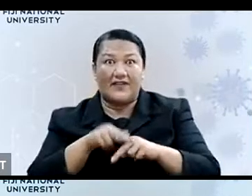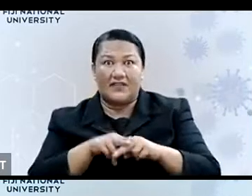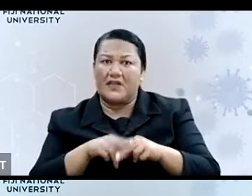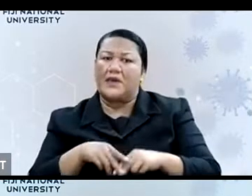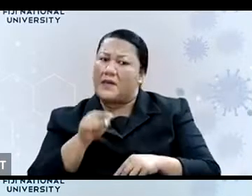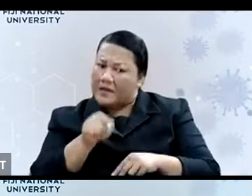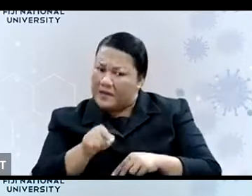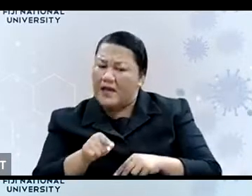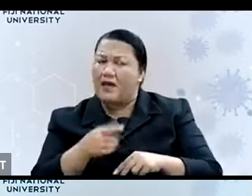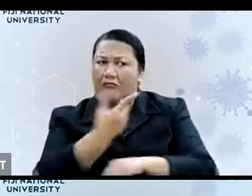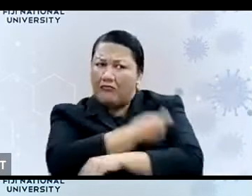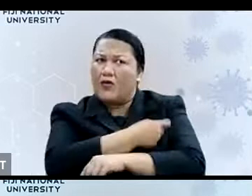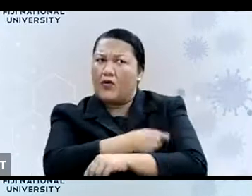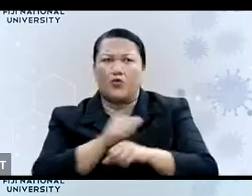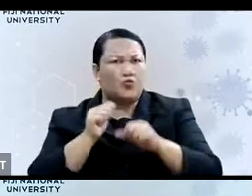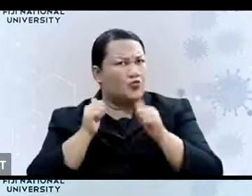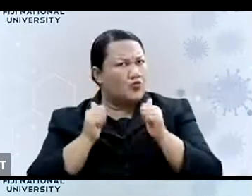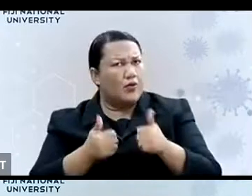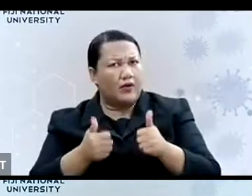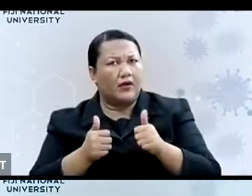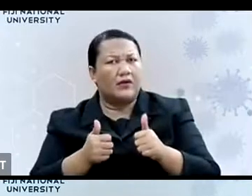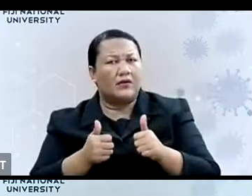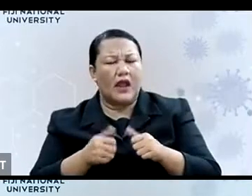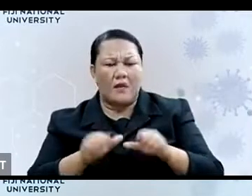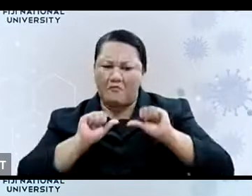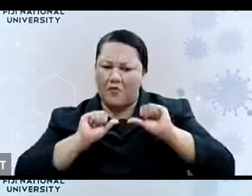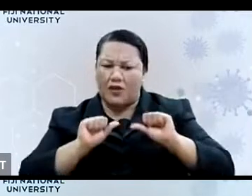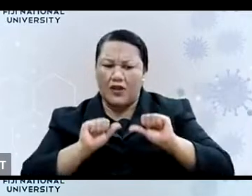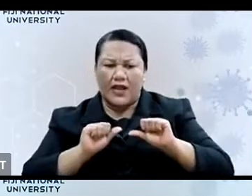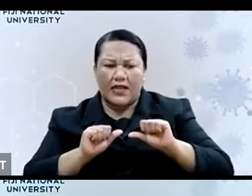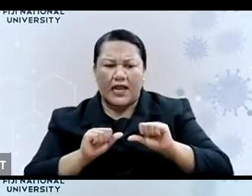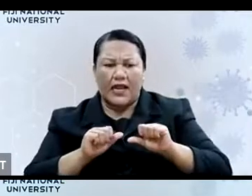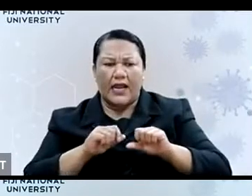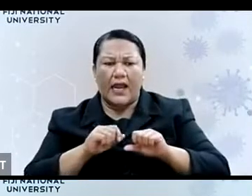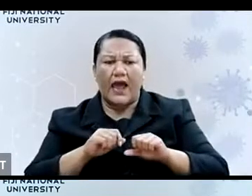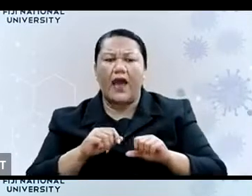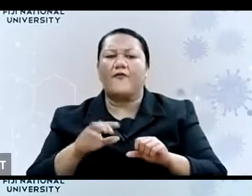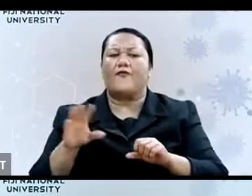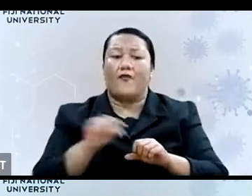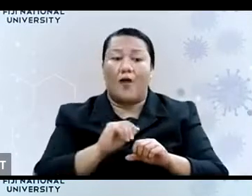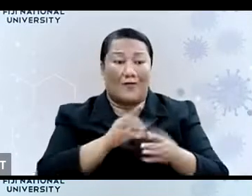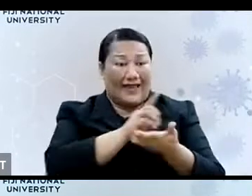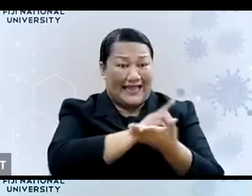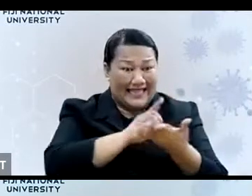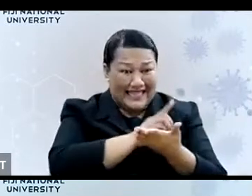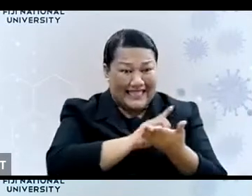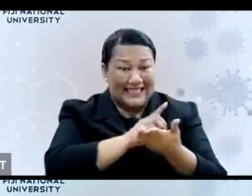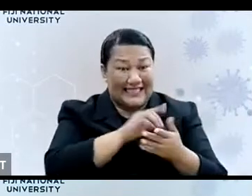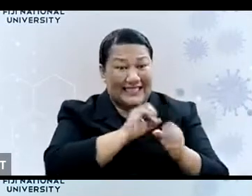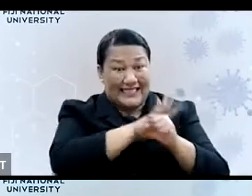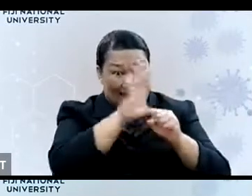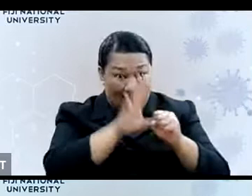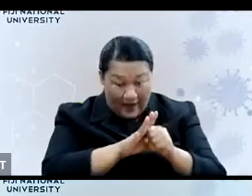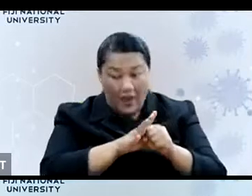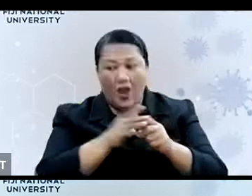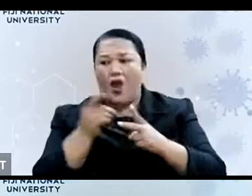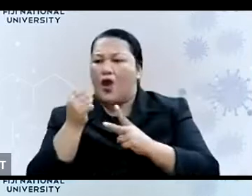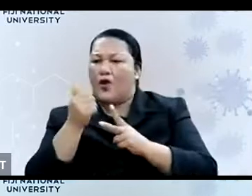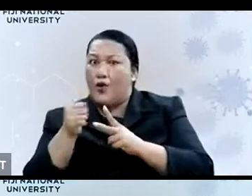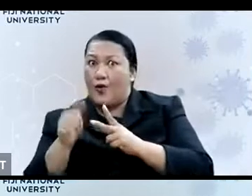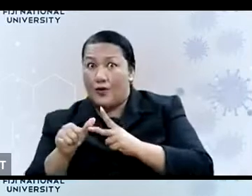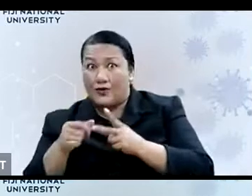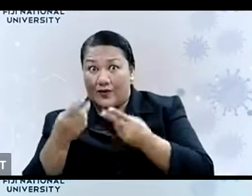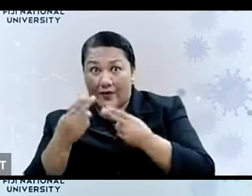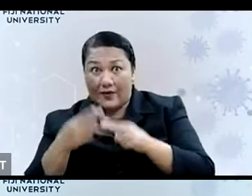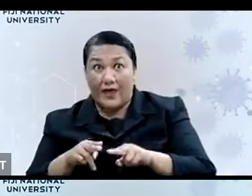protection against severe disease and death seems to be very similar. across all the vaccines. So although you will see different numbers,